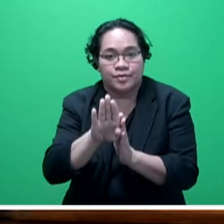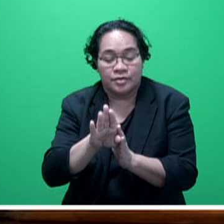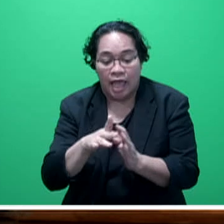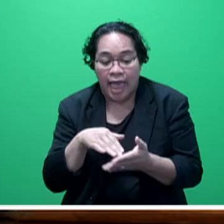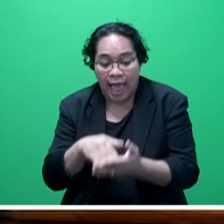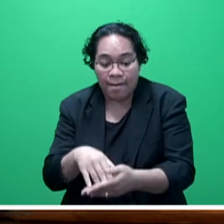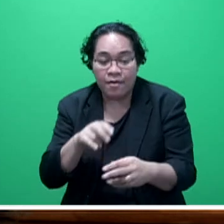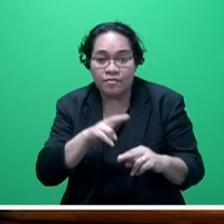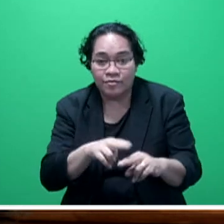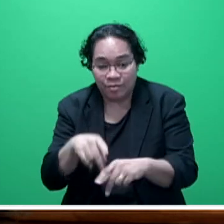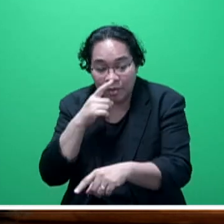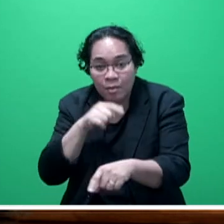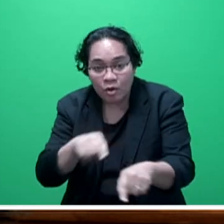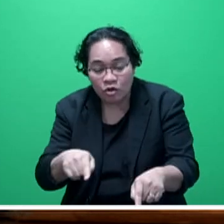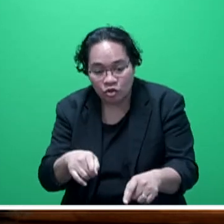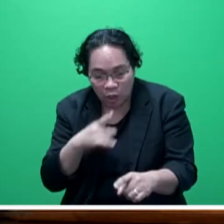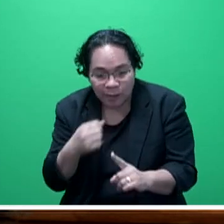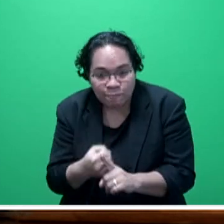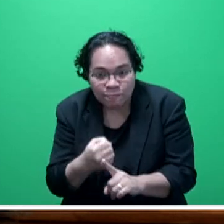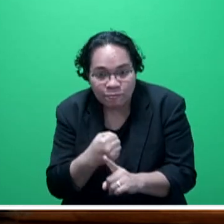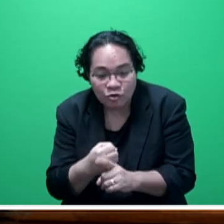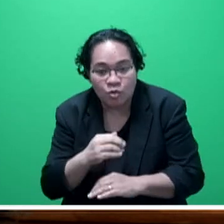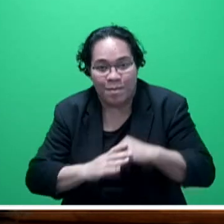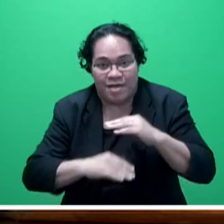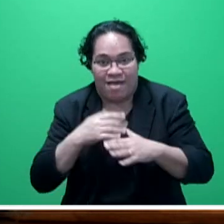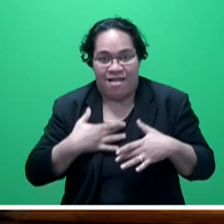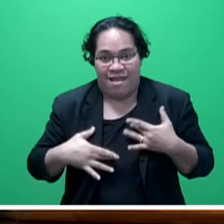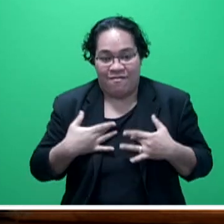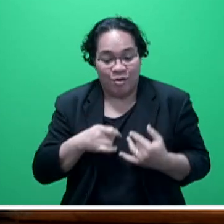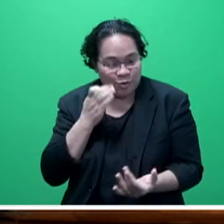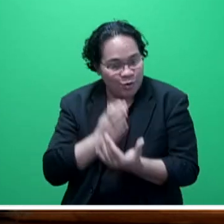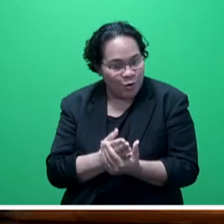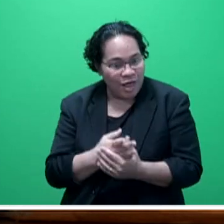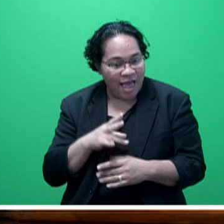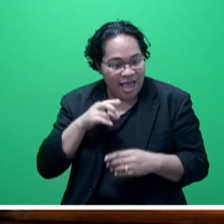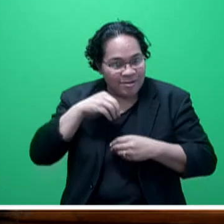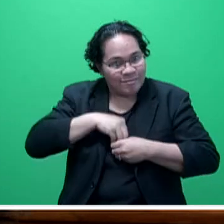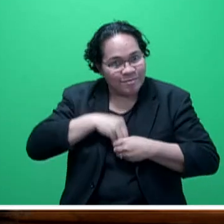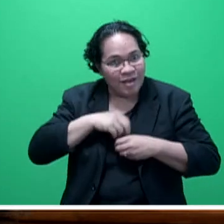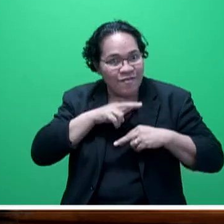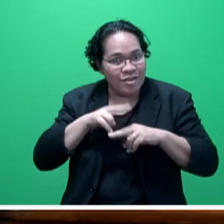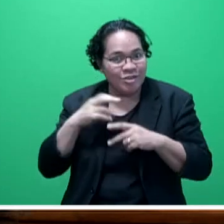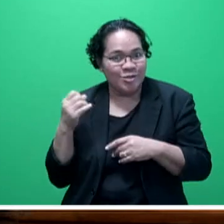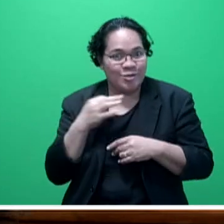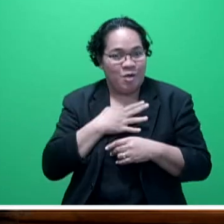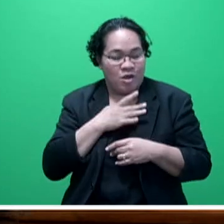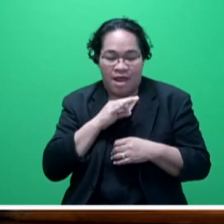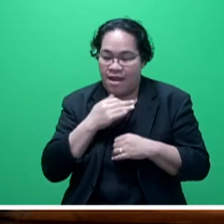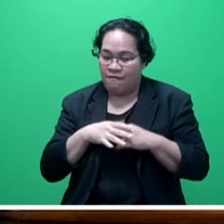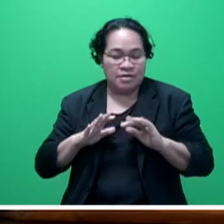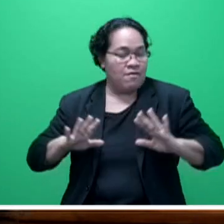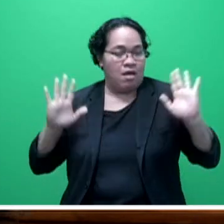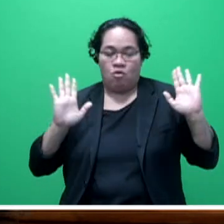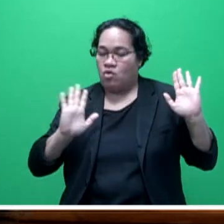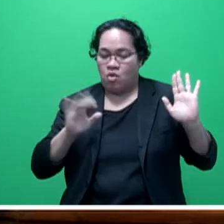lives. This is truly the Fijian spirit of never giving up in the face of